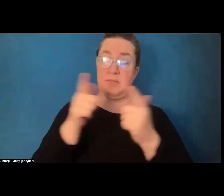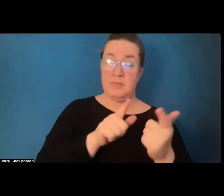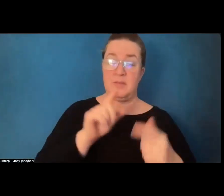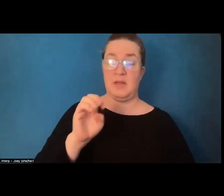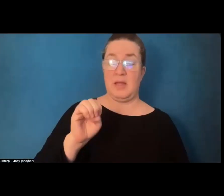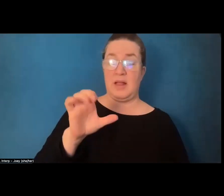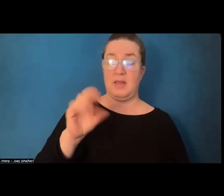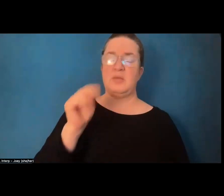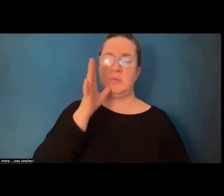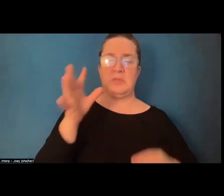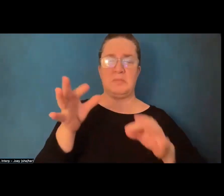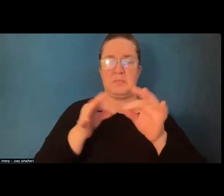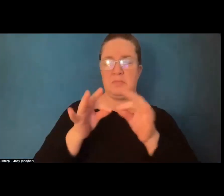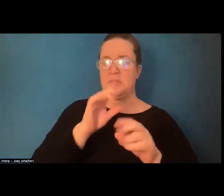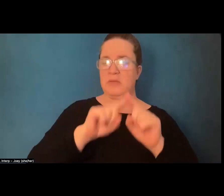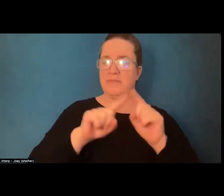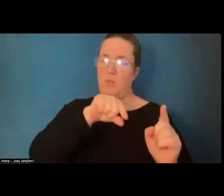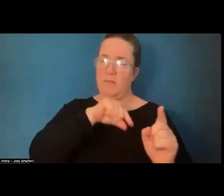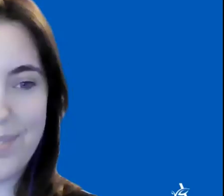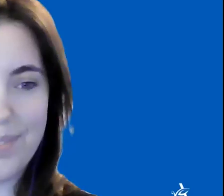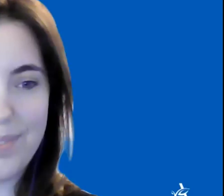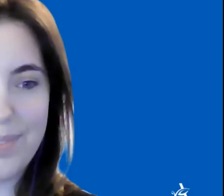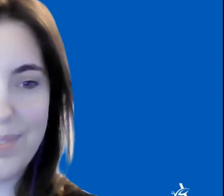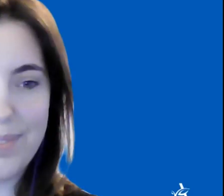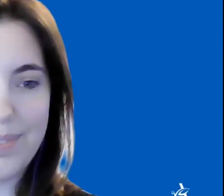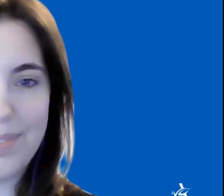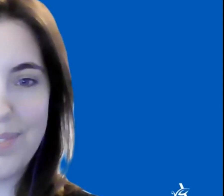eligibility parameters. Thanks, Ellen.